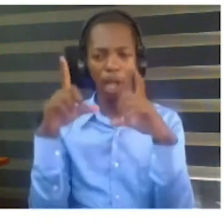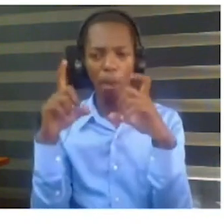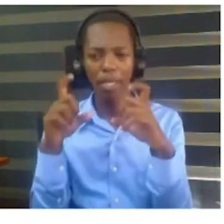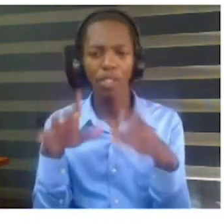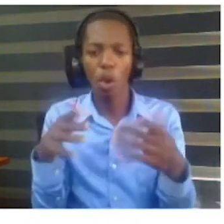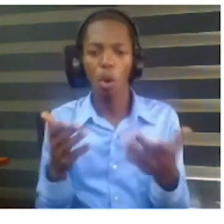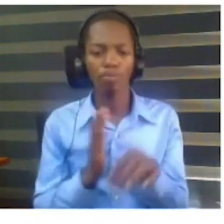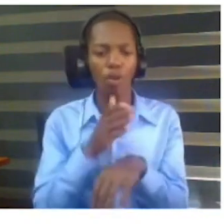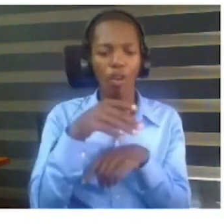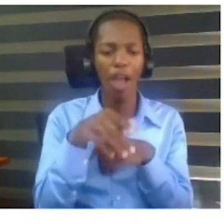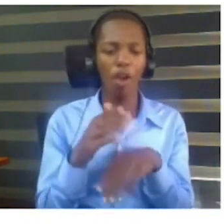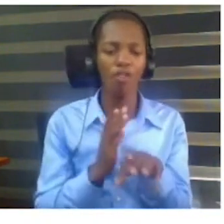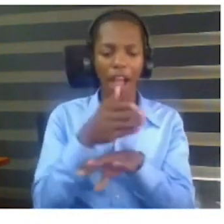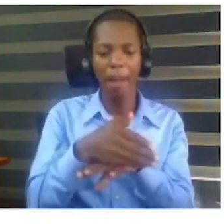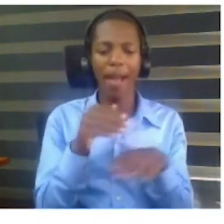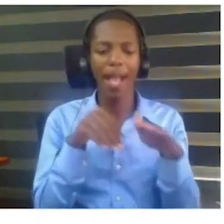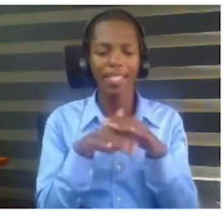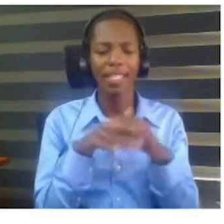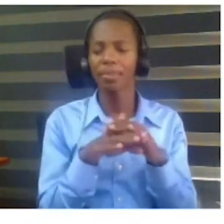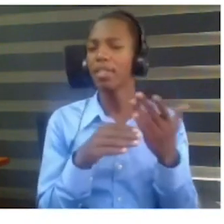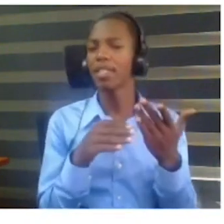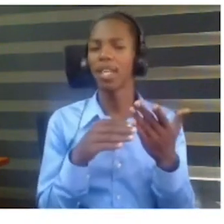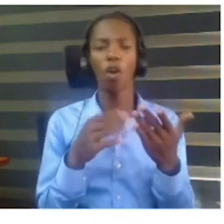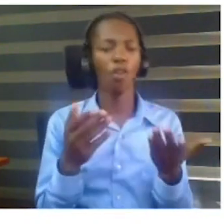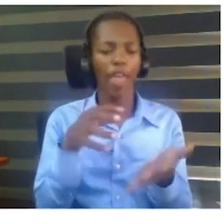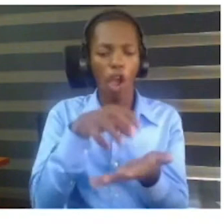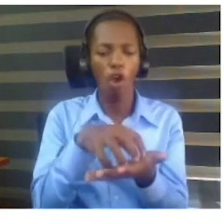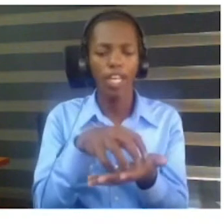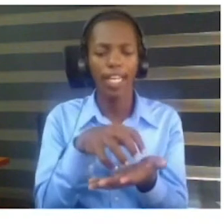the accessibility barrier on the content side?